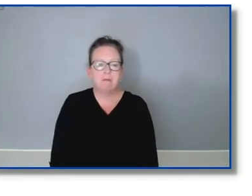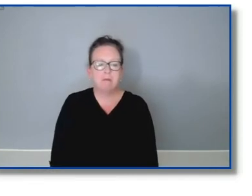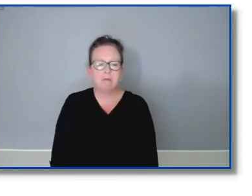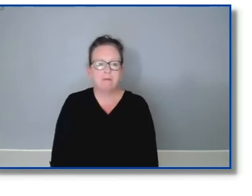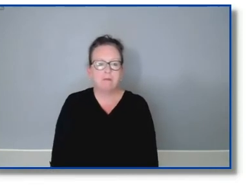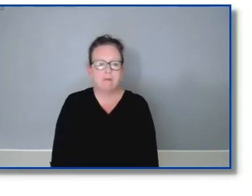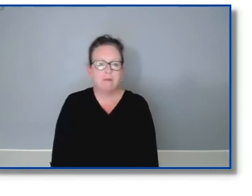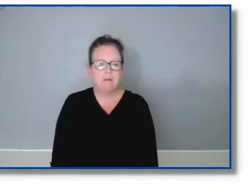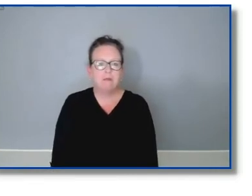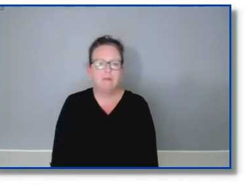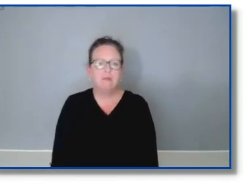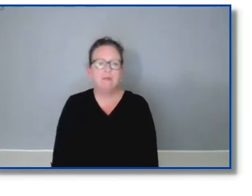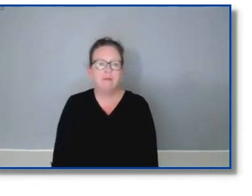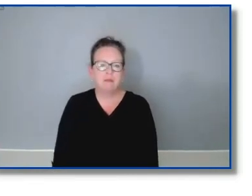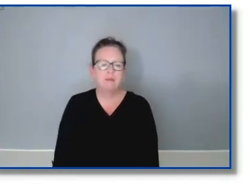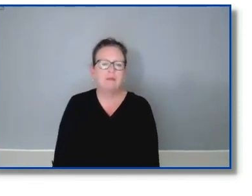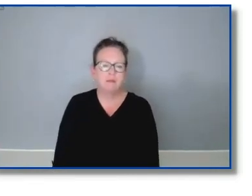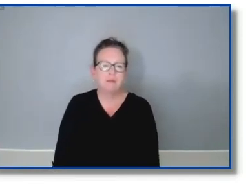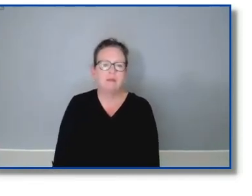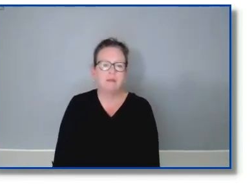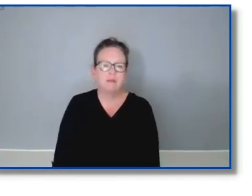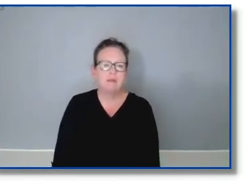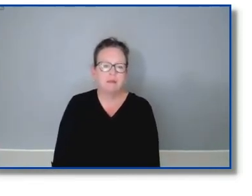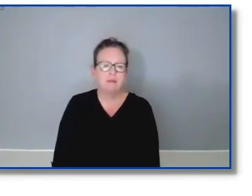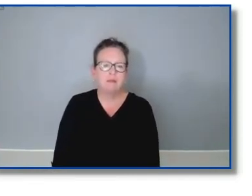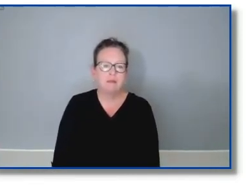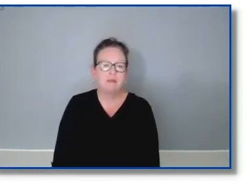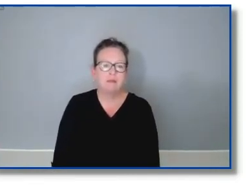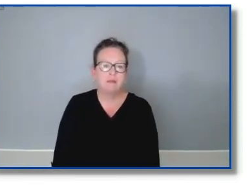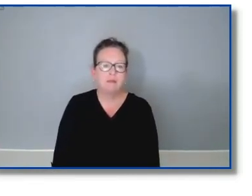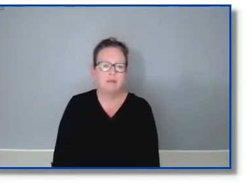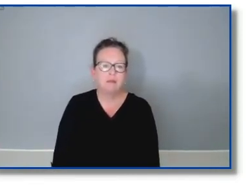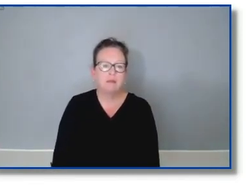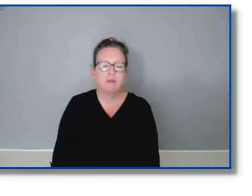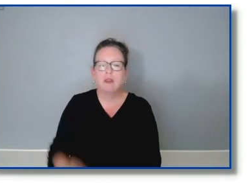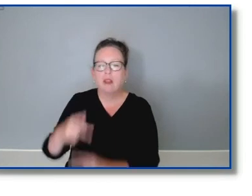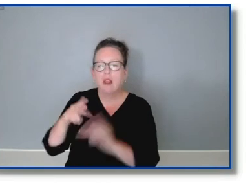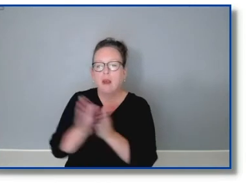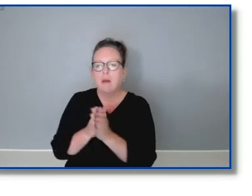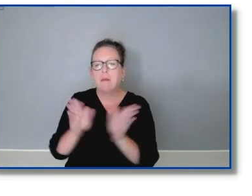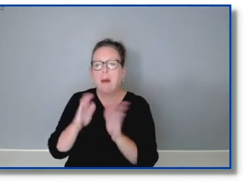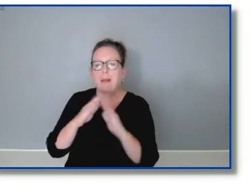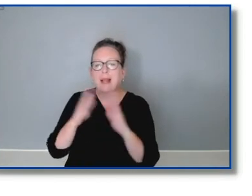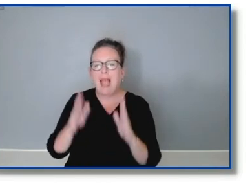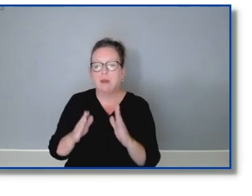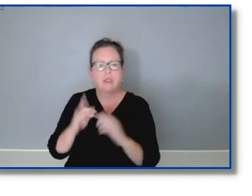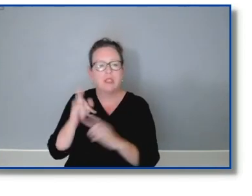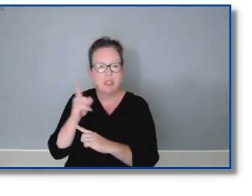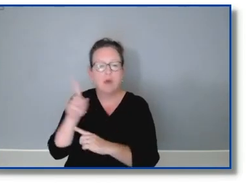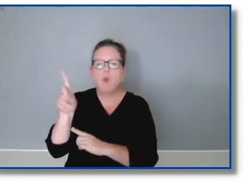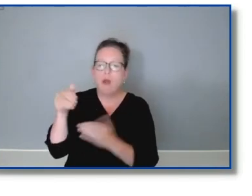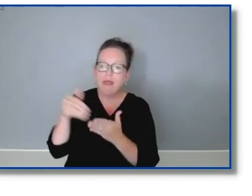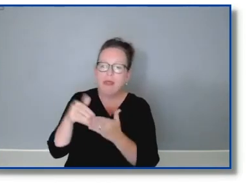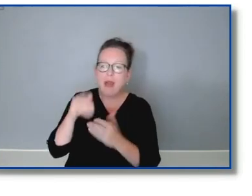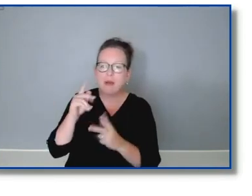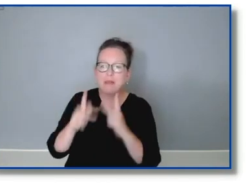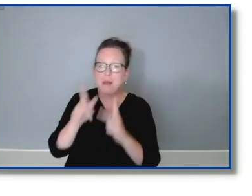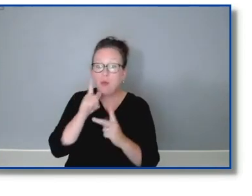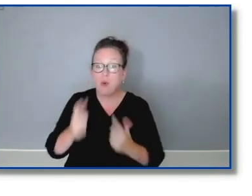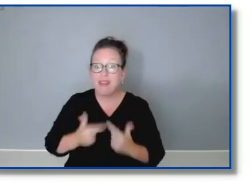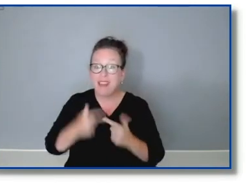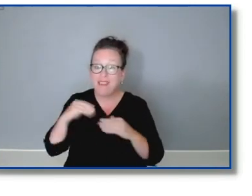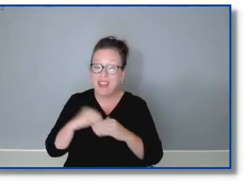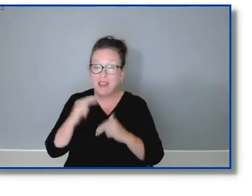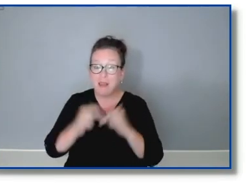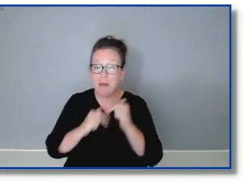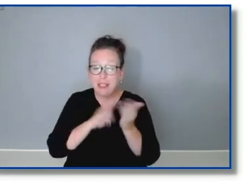institution. Here at top of the public housing in Utrecht, all 1,000 people that live in this building. And finally,